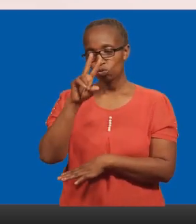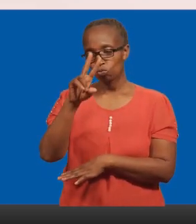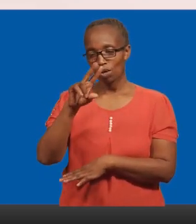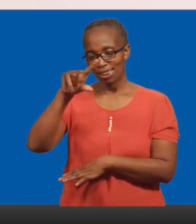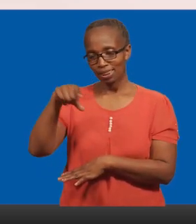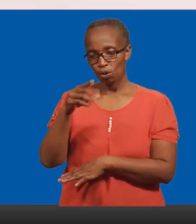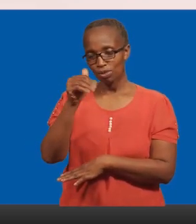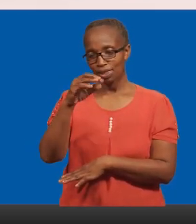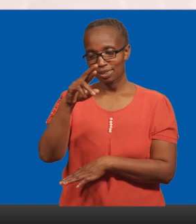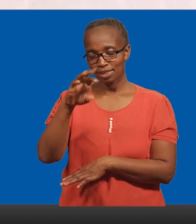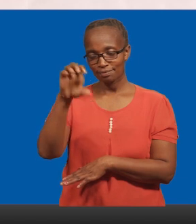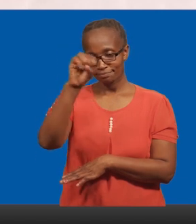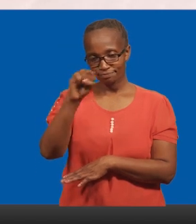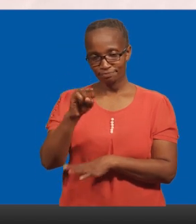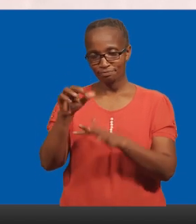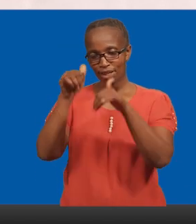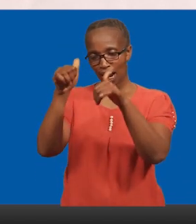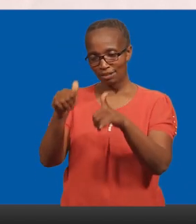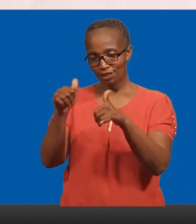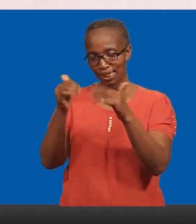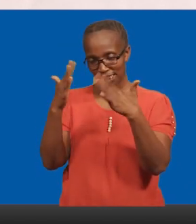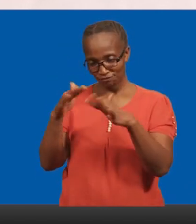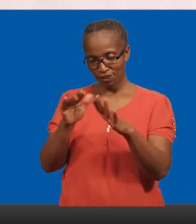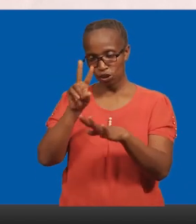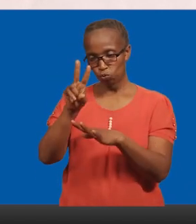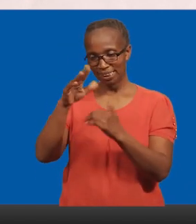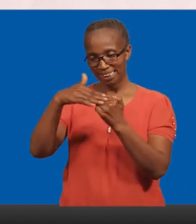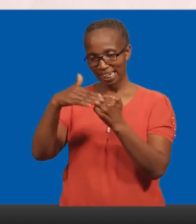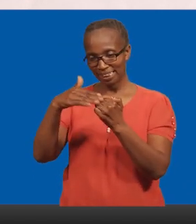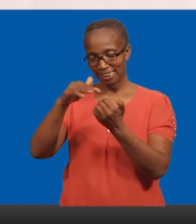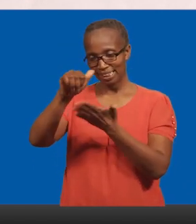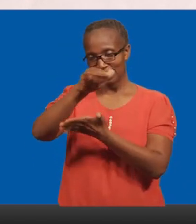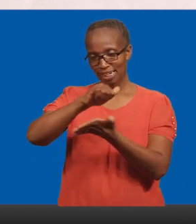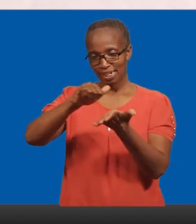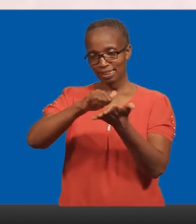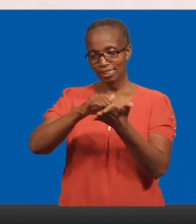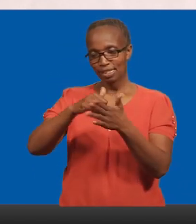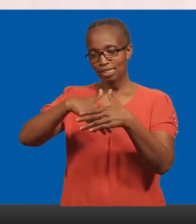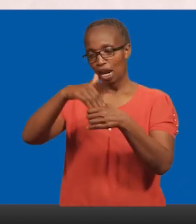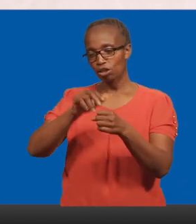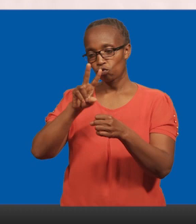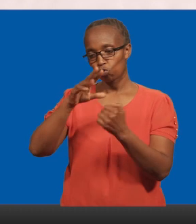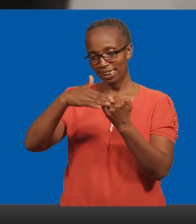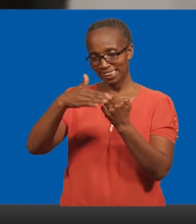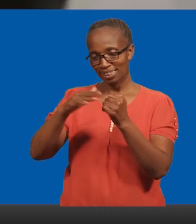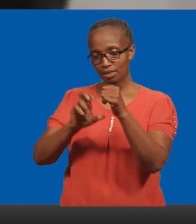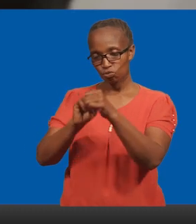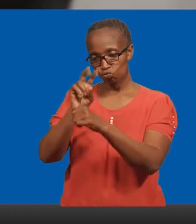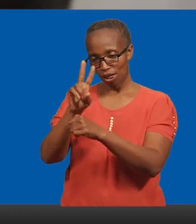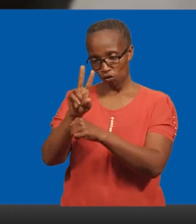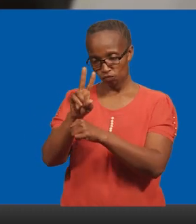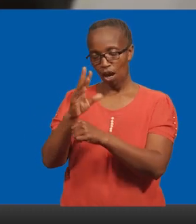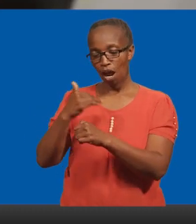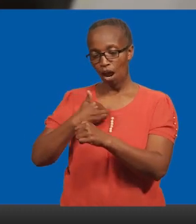2,000 acres. We advertised, was it 29 sites, and out of the 29 sites,